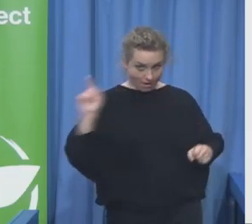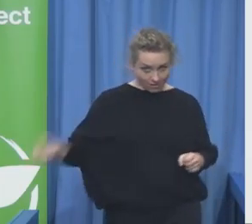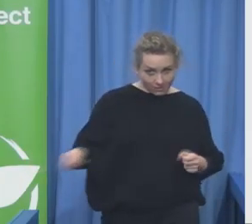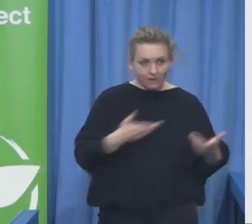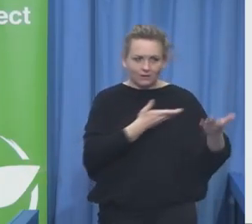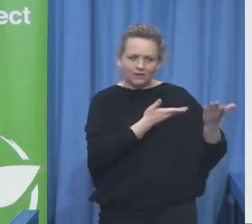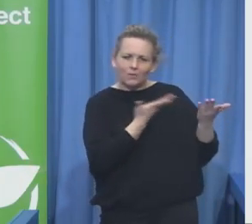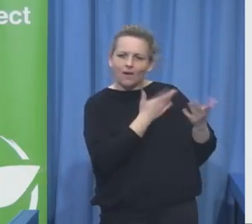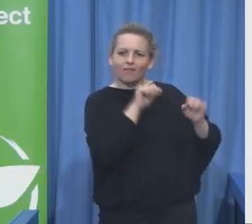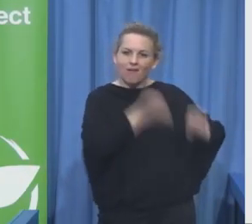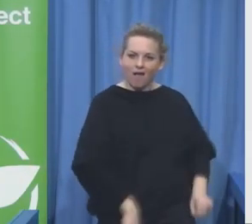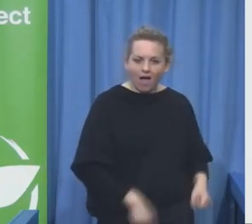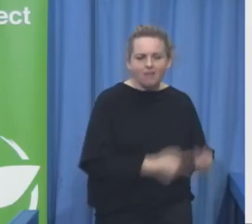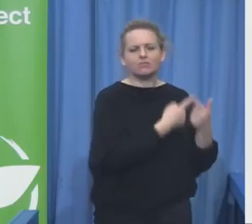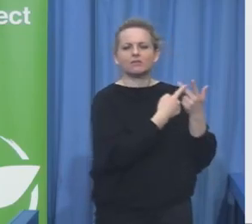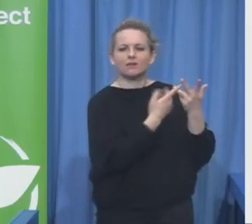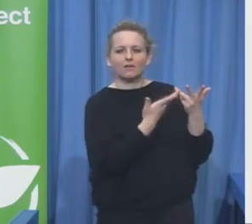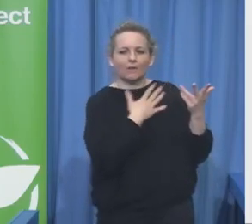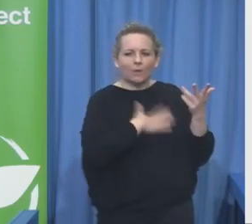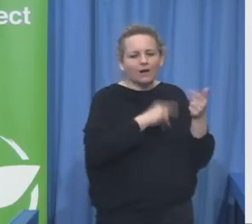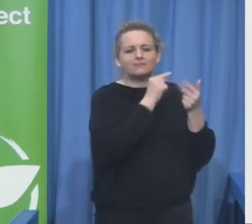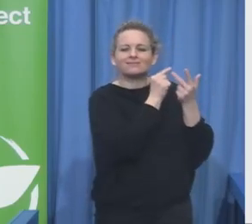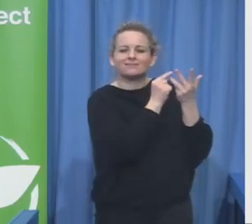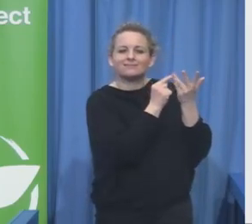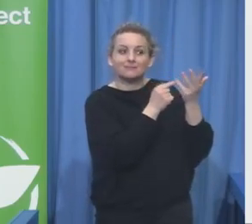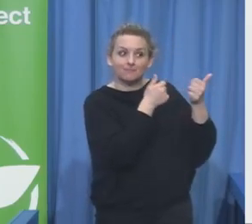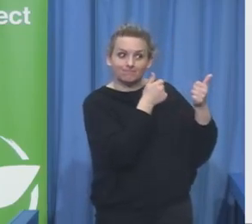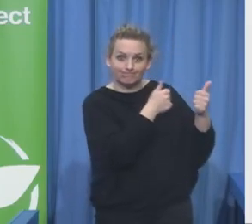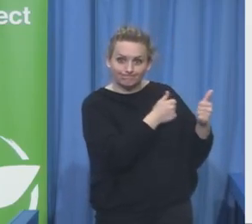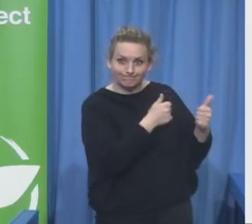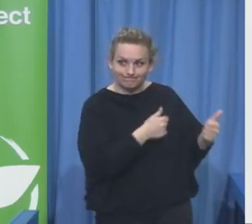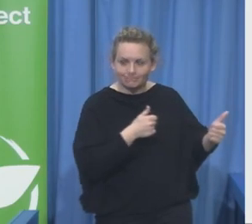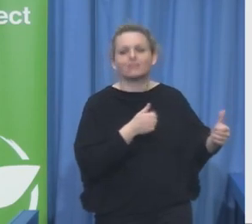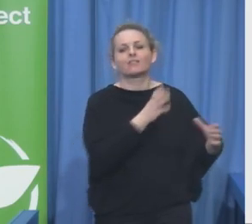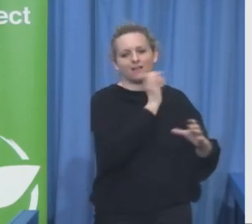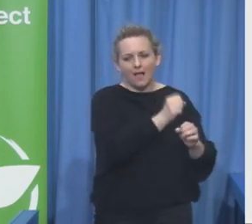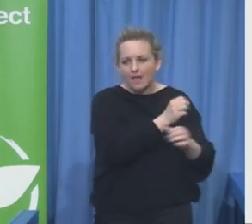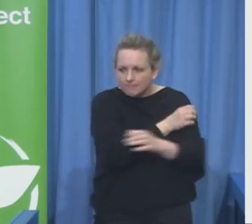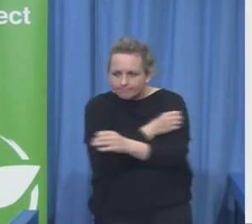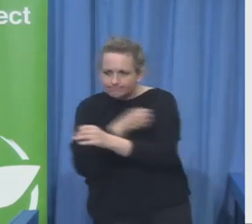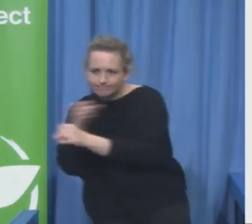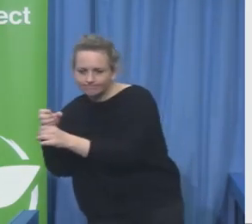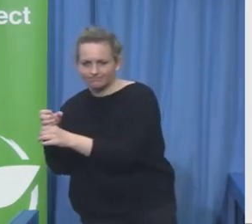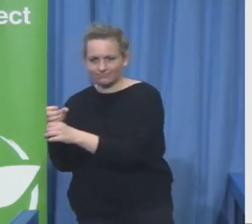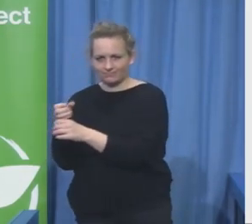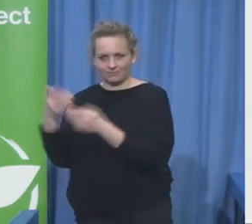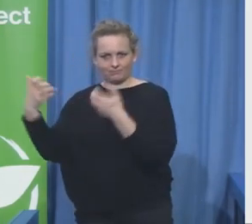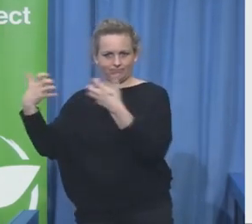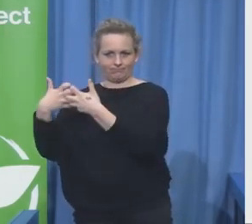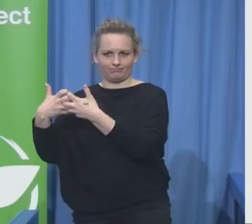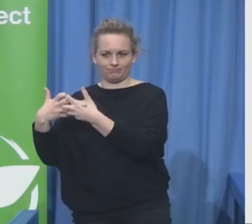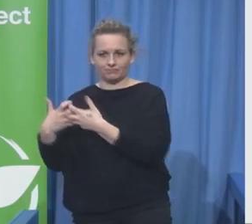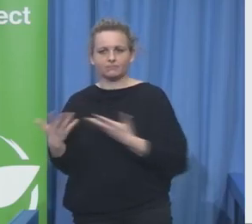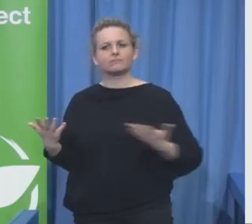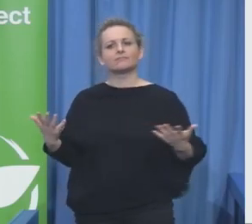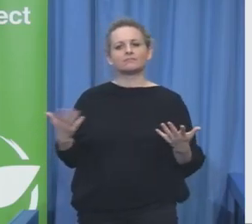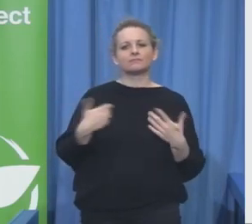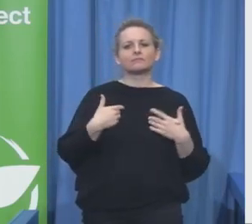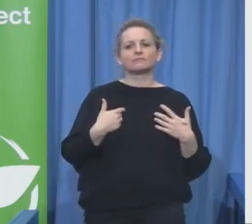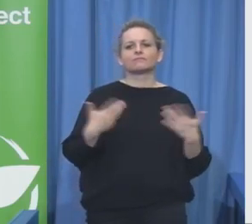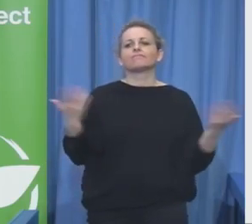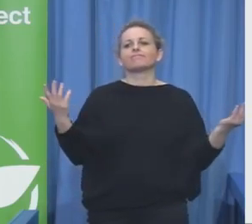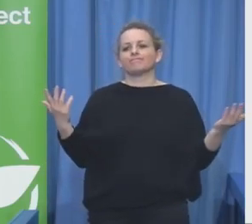deformities in both my feet, and twice in my adult life have used a wheelchair for about a year each time to get around. It is fascinating to me that people